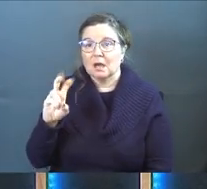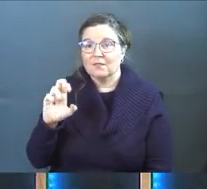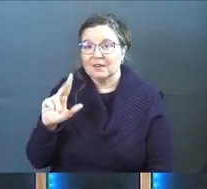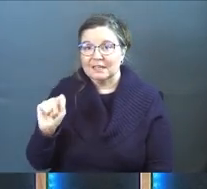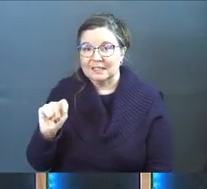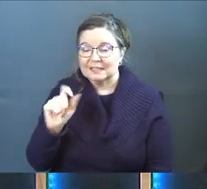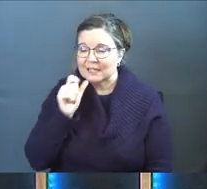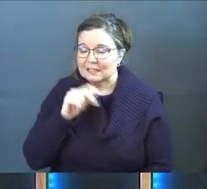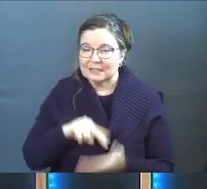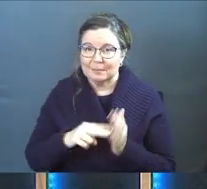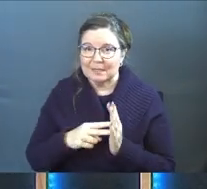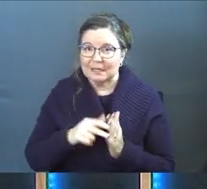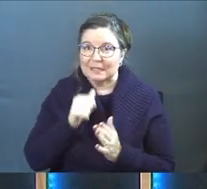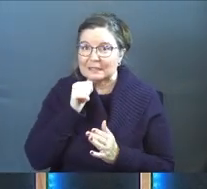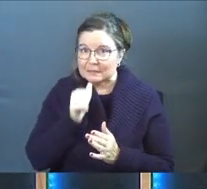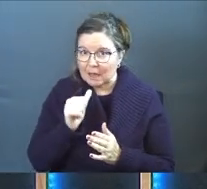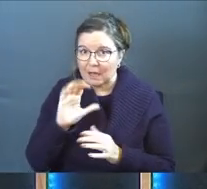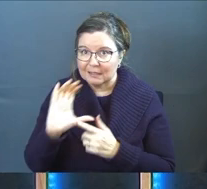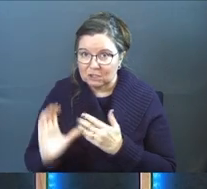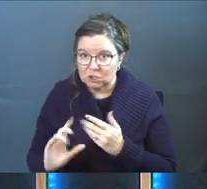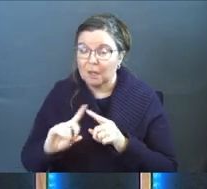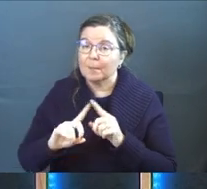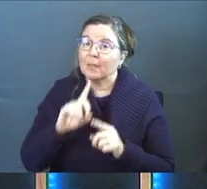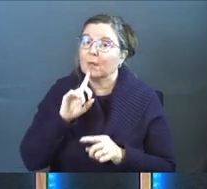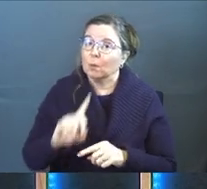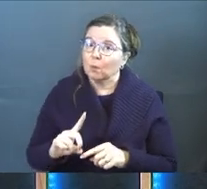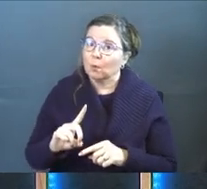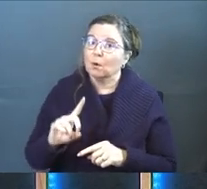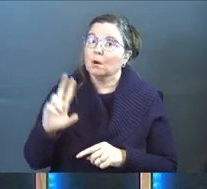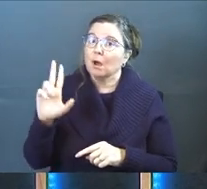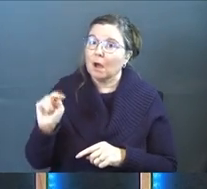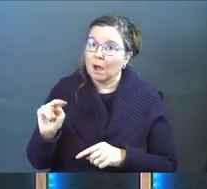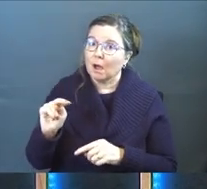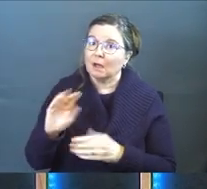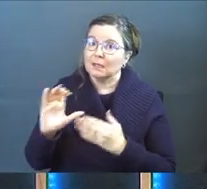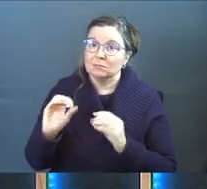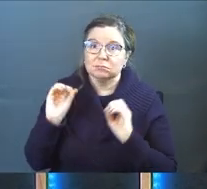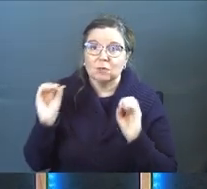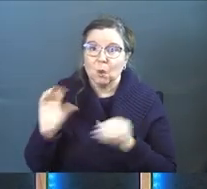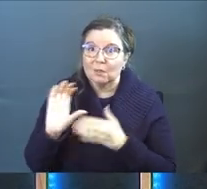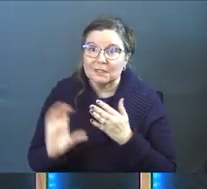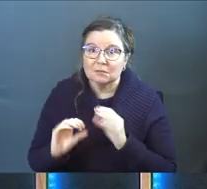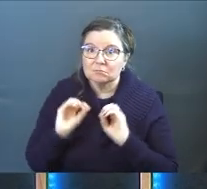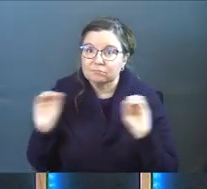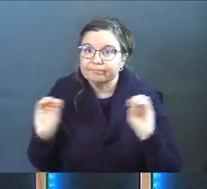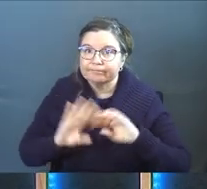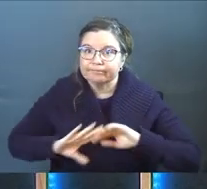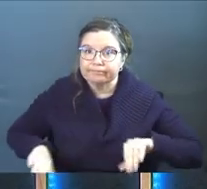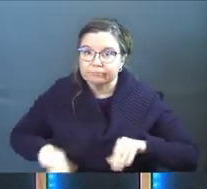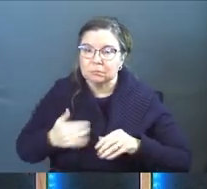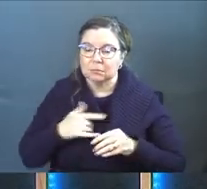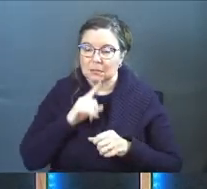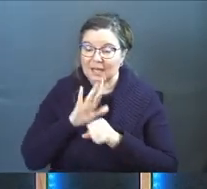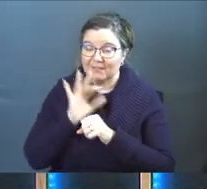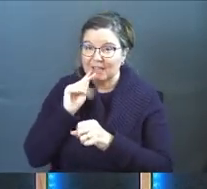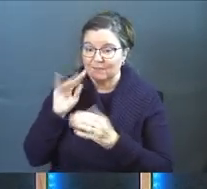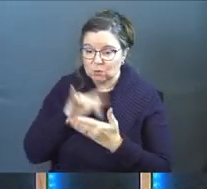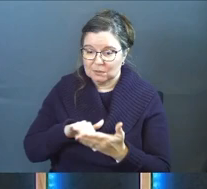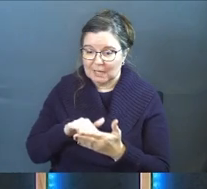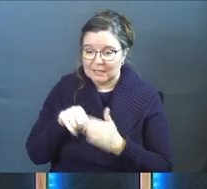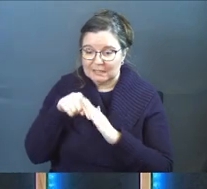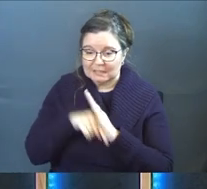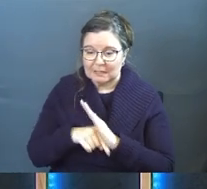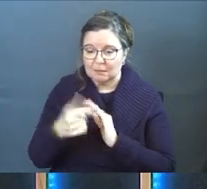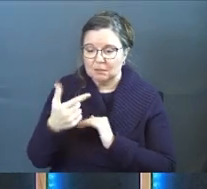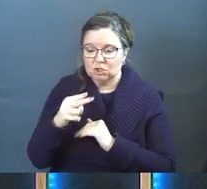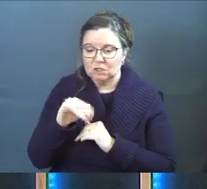the Bible does not mean that it's unconditional. But there were unconditional covenants. And you'll see the very first one, if you study deeply in